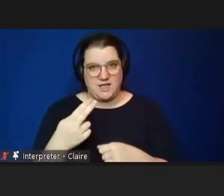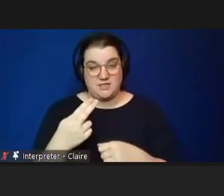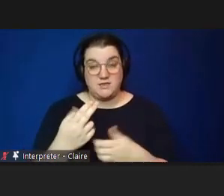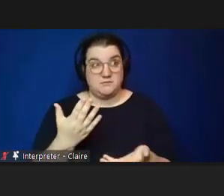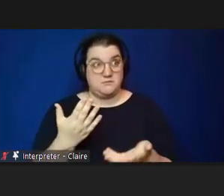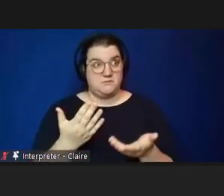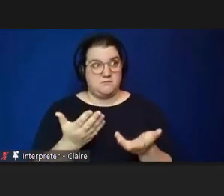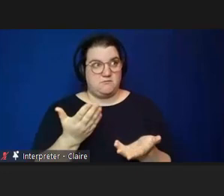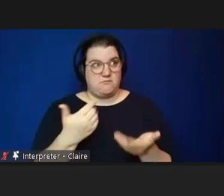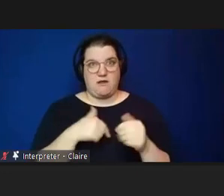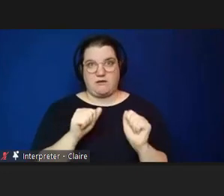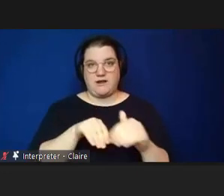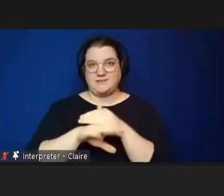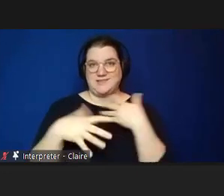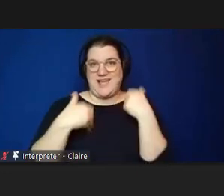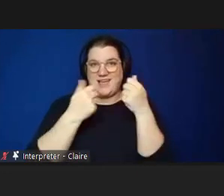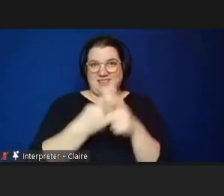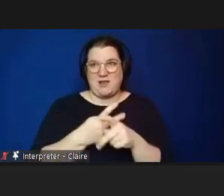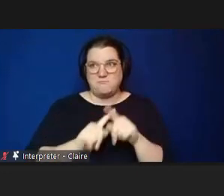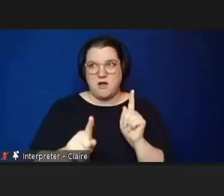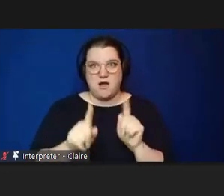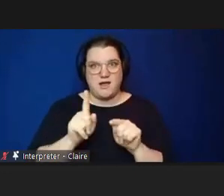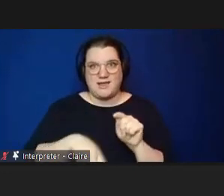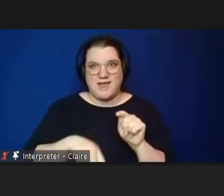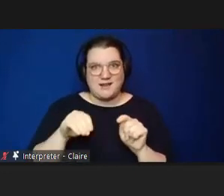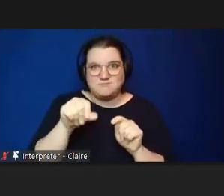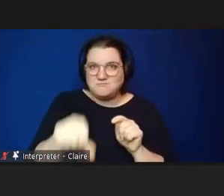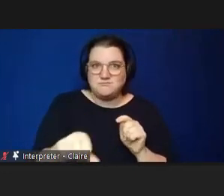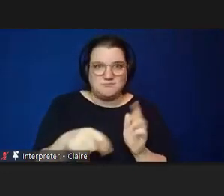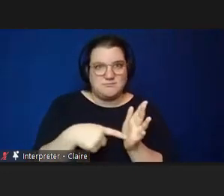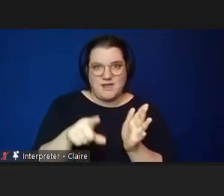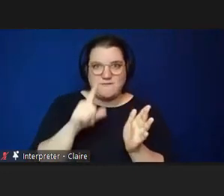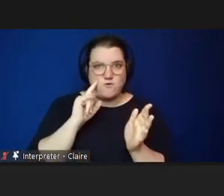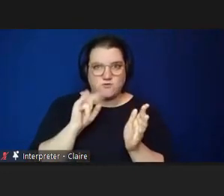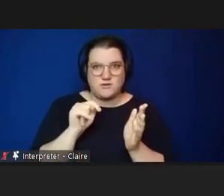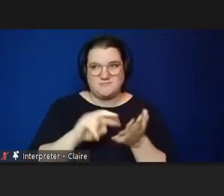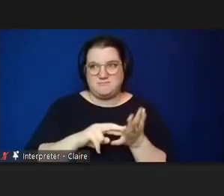were realizing they wouldn't be able to pay for it, and so they weren't taking that opportunity.